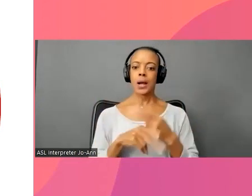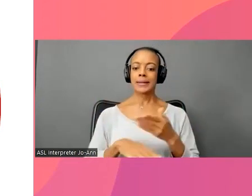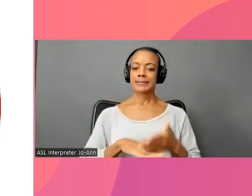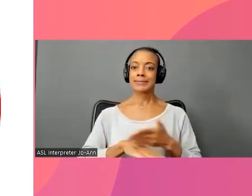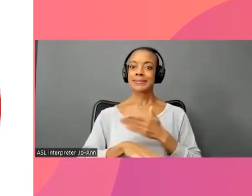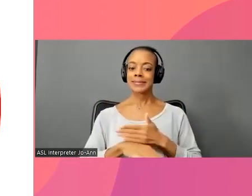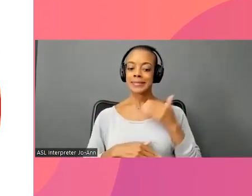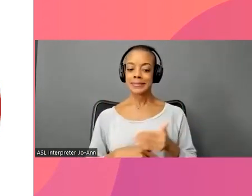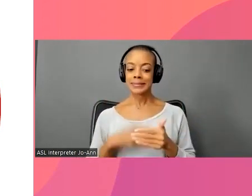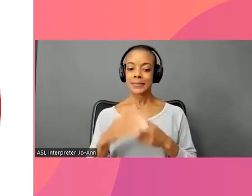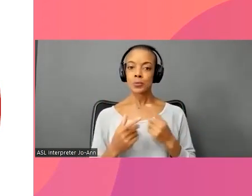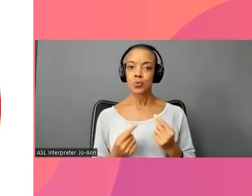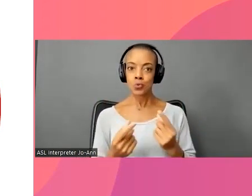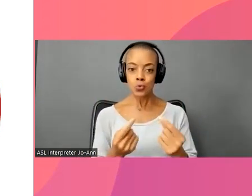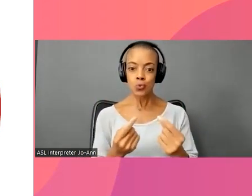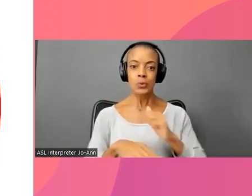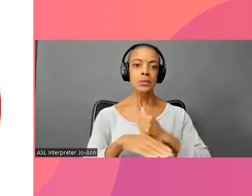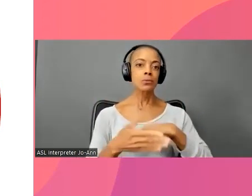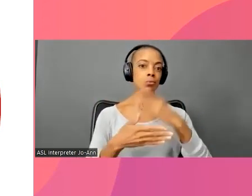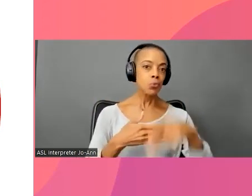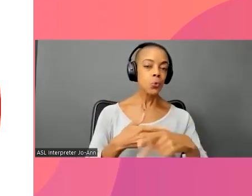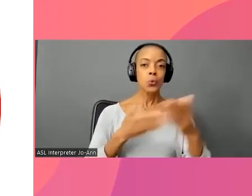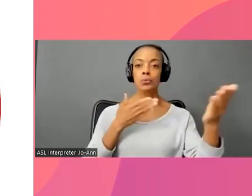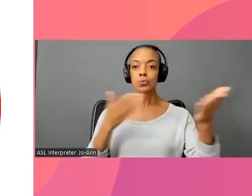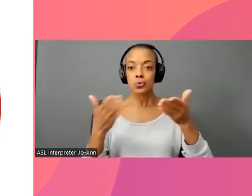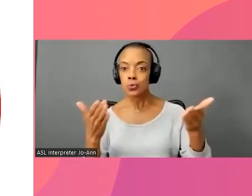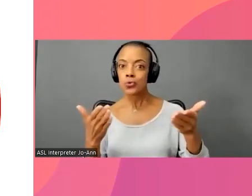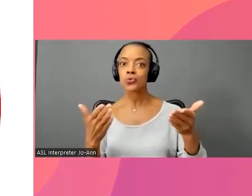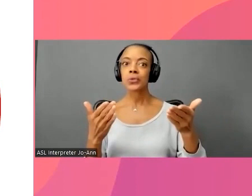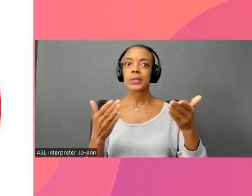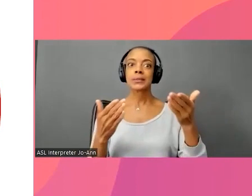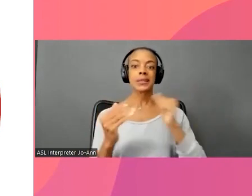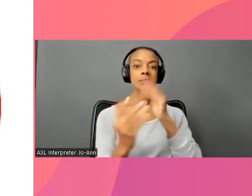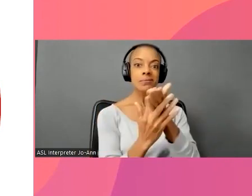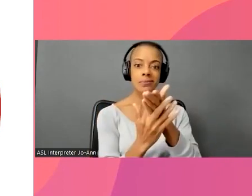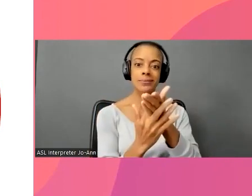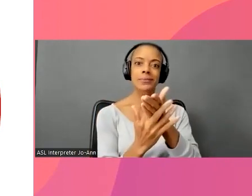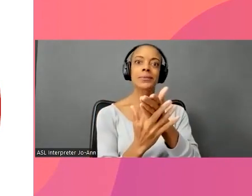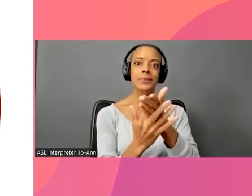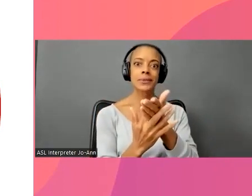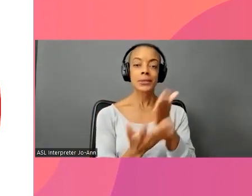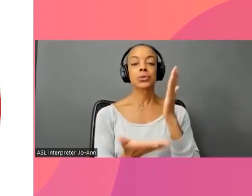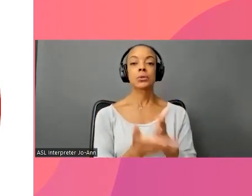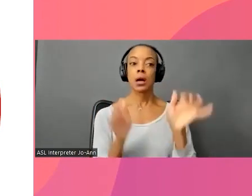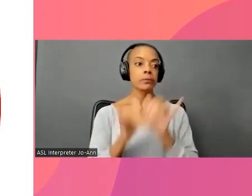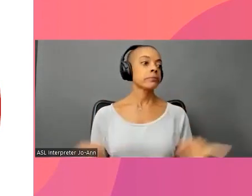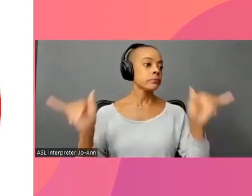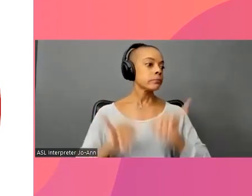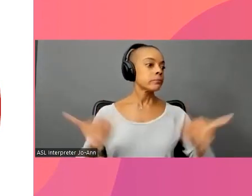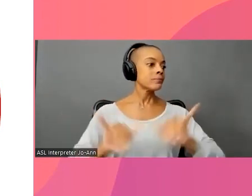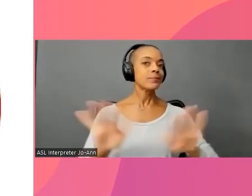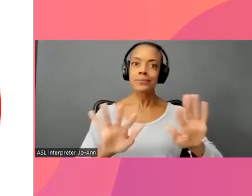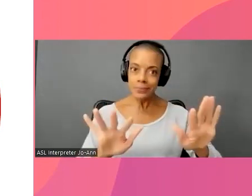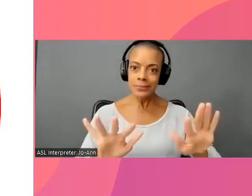to create programs, services, and interventions that can help address some of the more